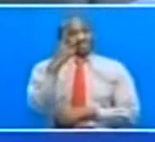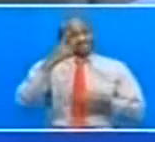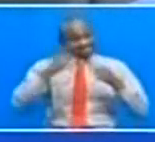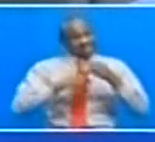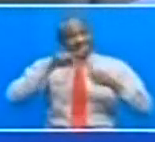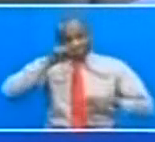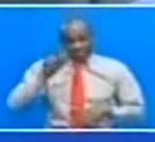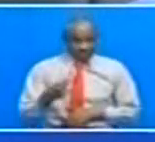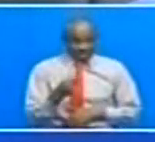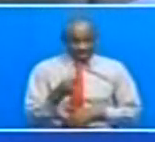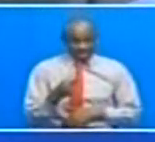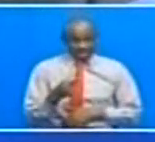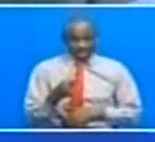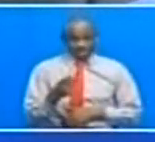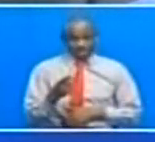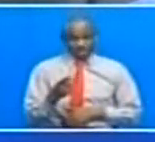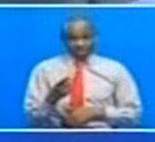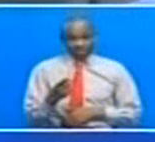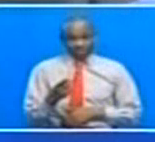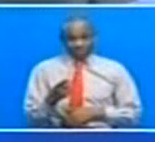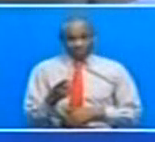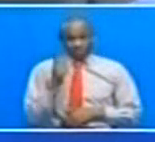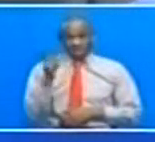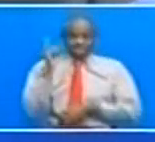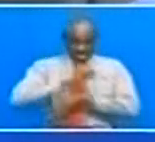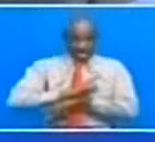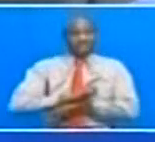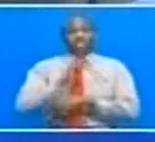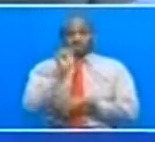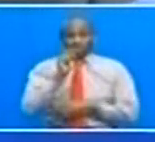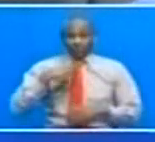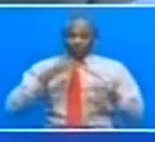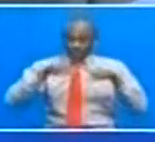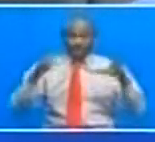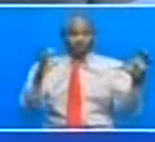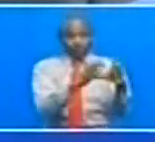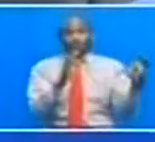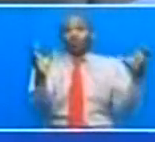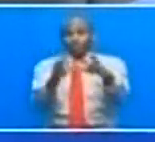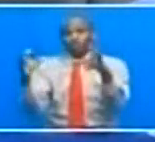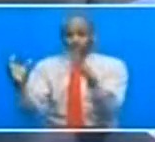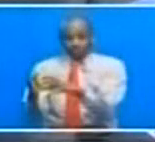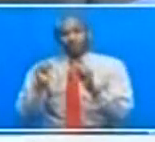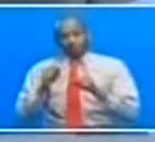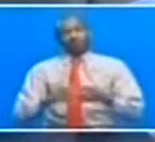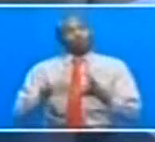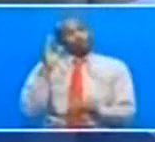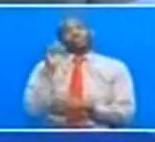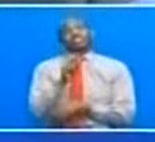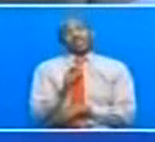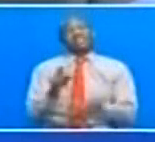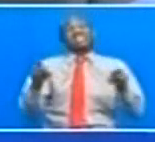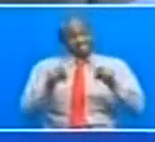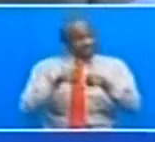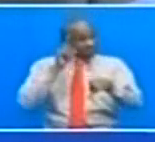126,000 one-day chicks for our farmer groups to enhance production. At the same